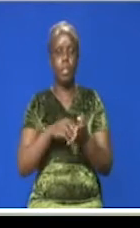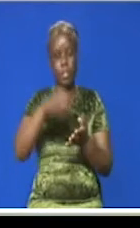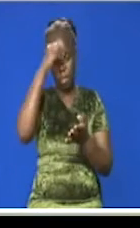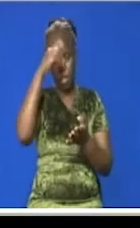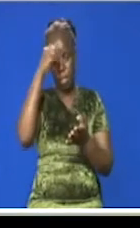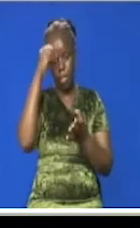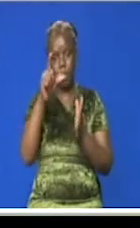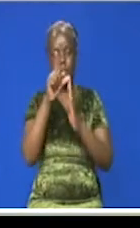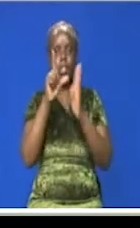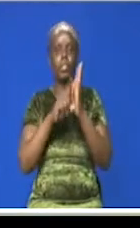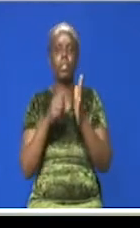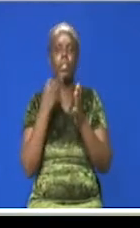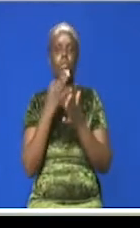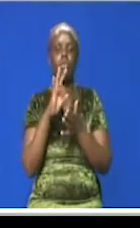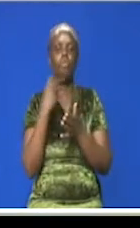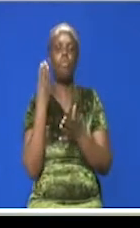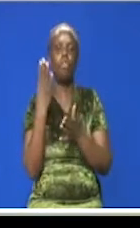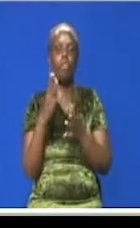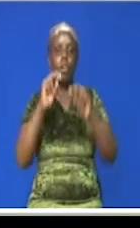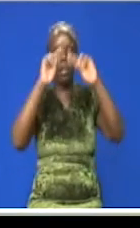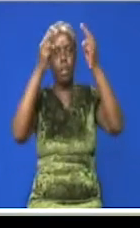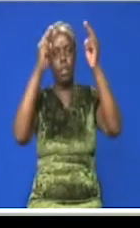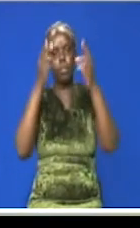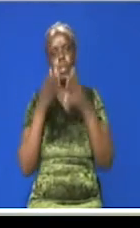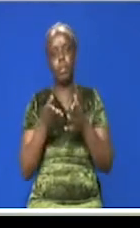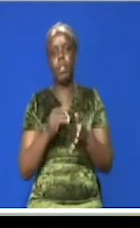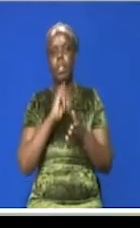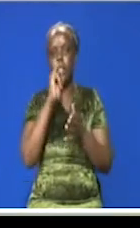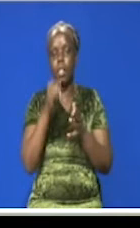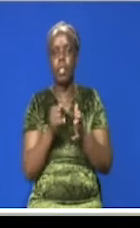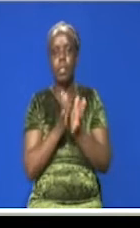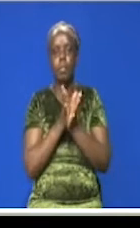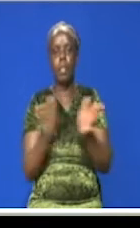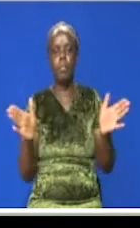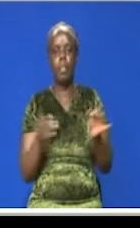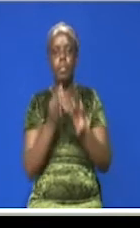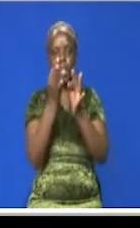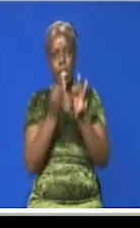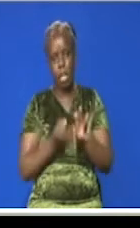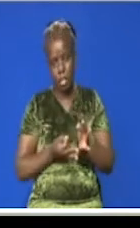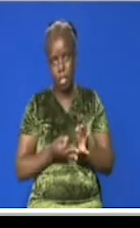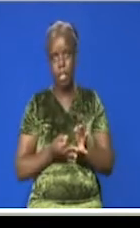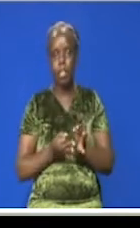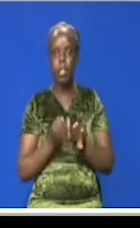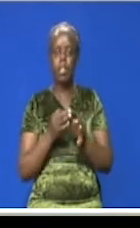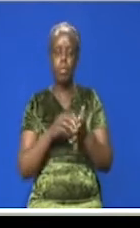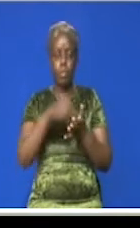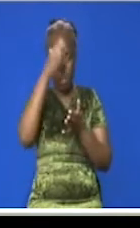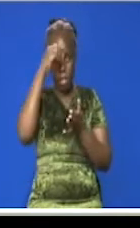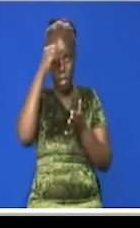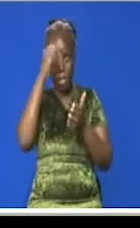lesson in Form 4. Our topic today is public finance, and we shall be looking